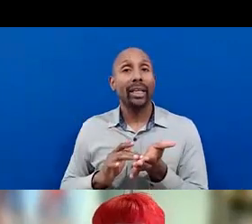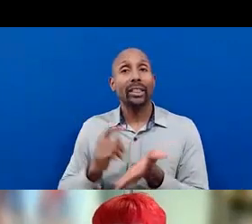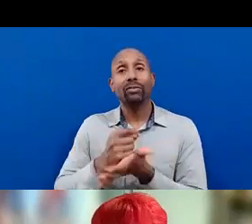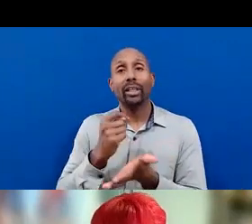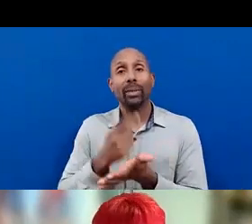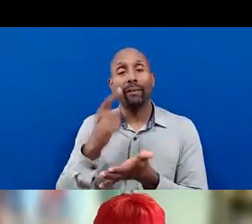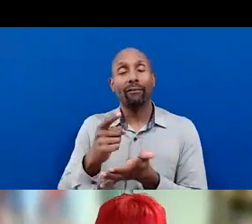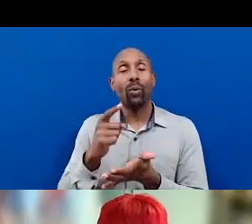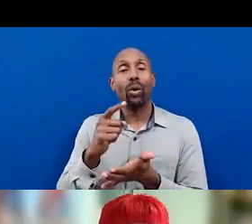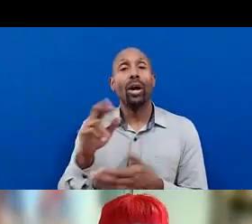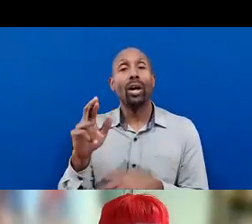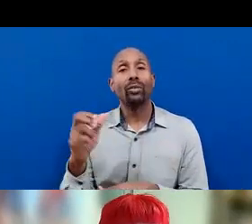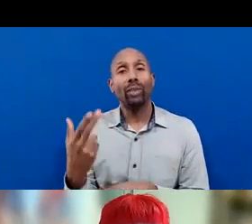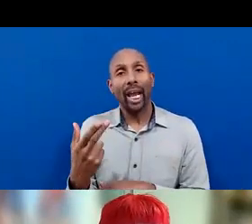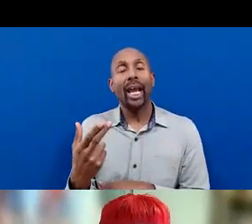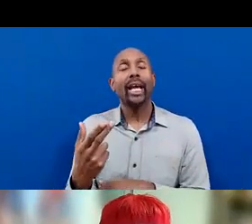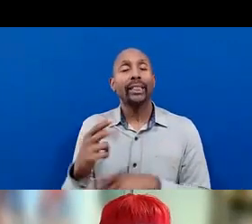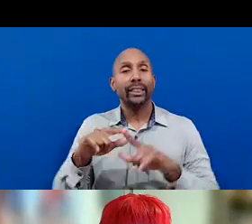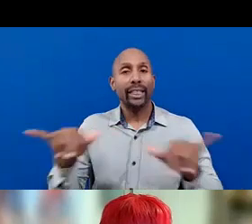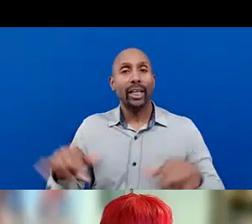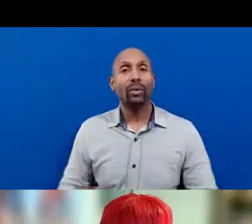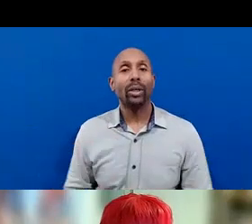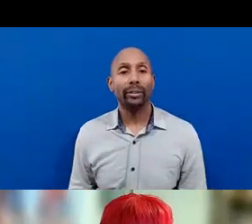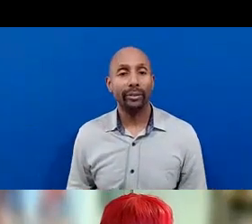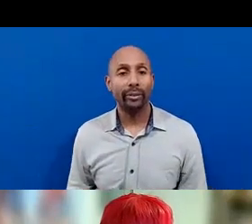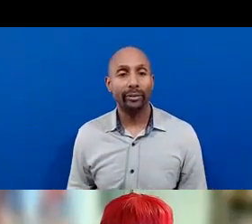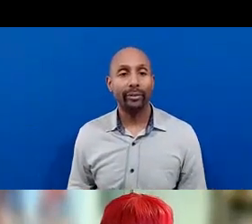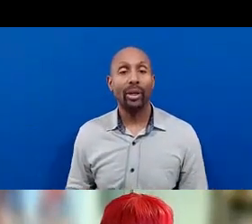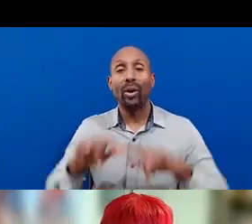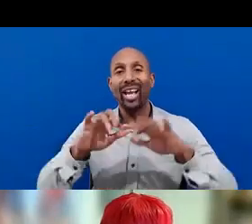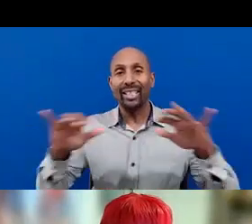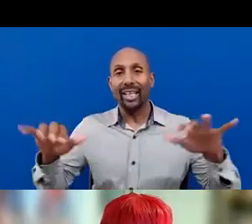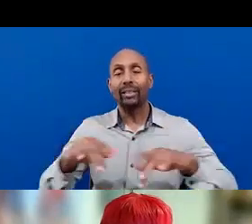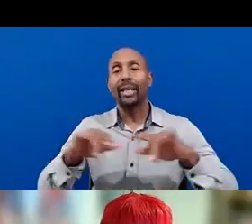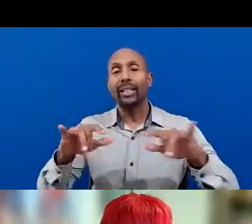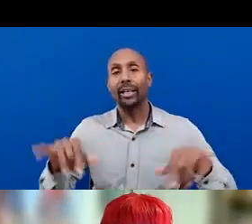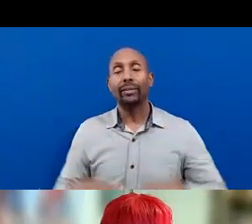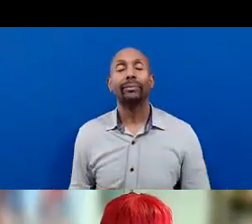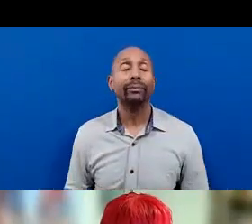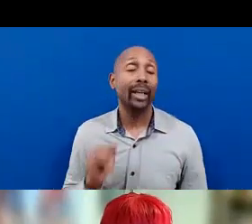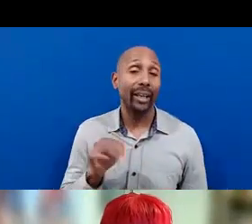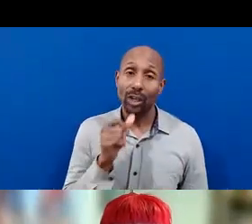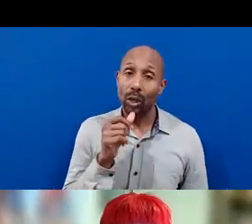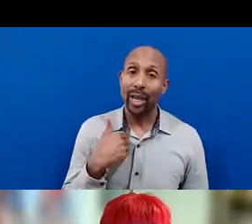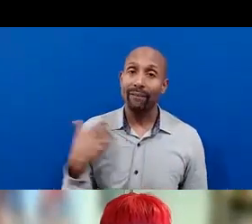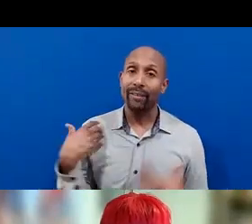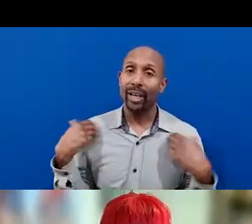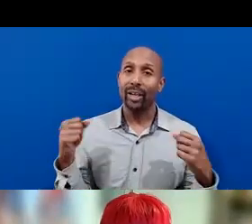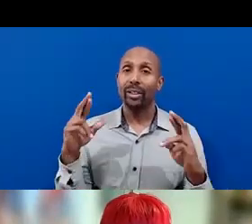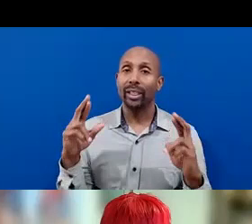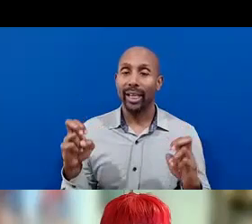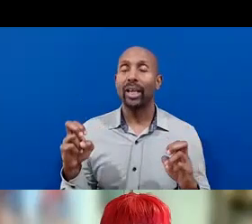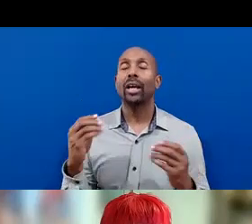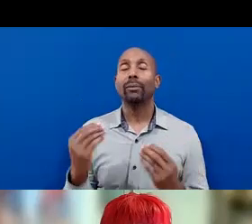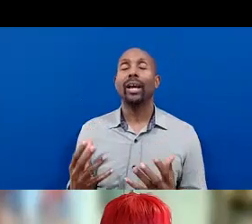for things like rashes. So, and again, if you do not have a healthcare provider, we do